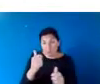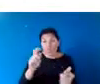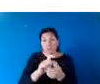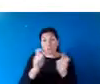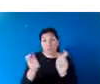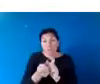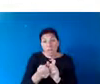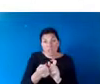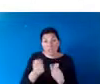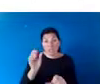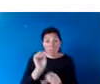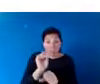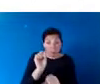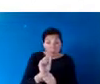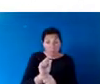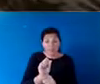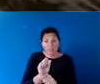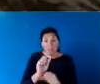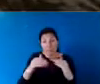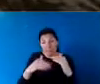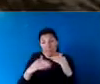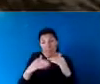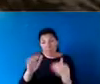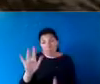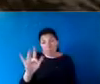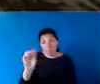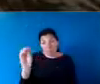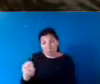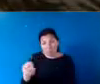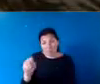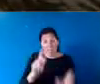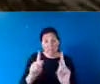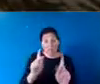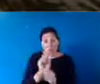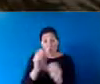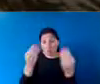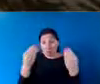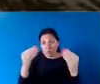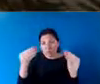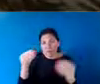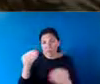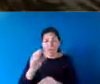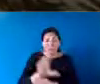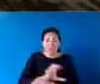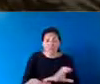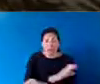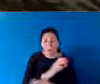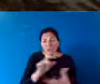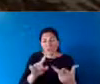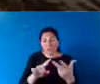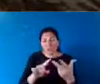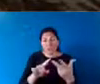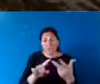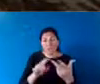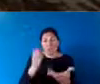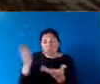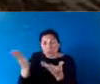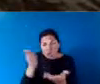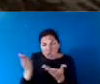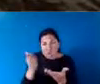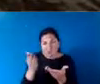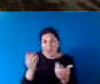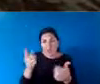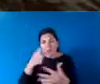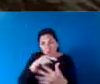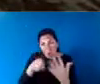employment recovered very quickly. It's the bottom 25%, people who work in retail, people who work in construction, people who work in the service industries. Those are the